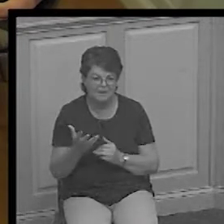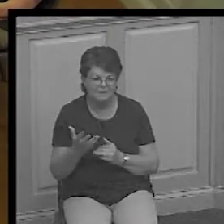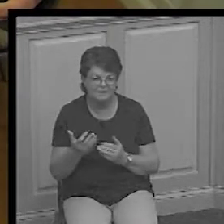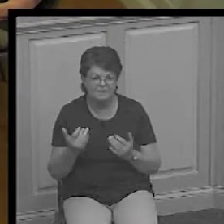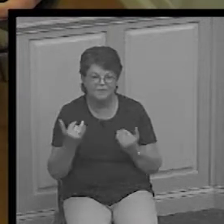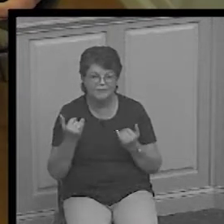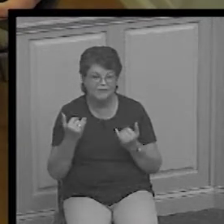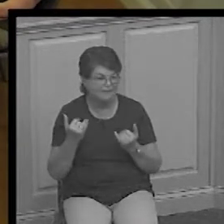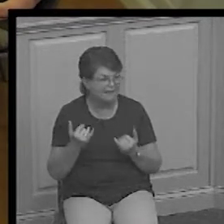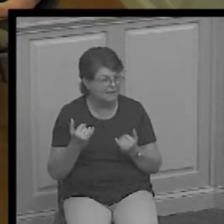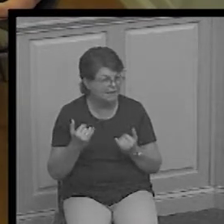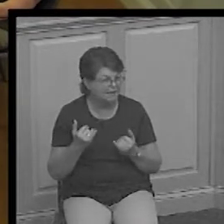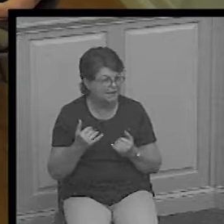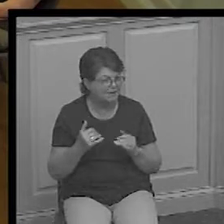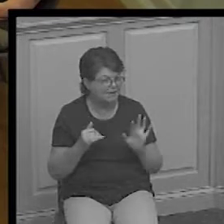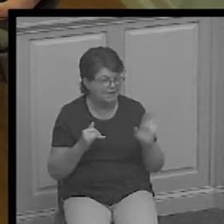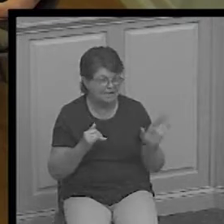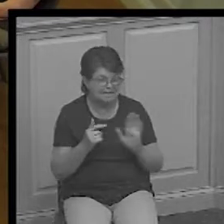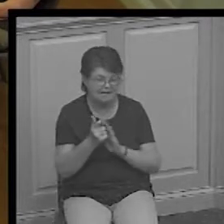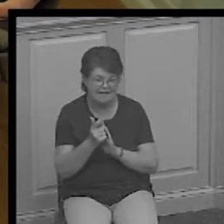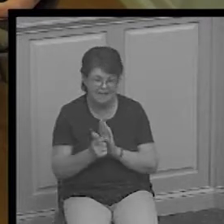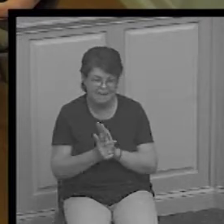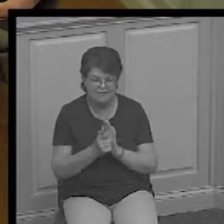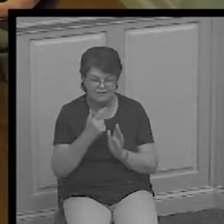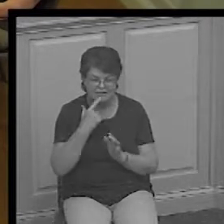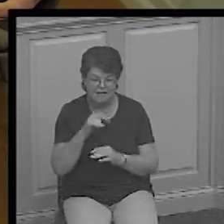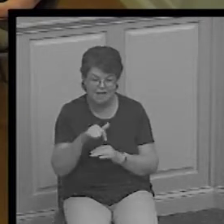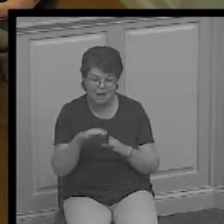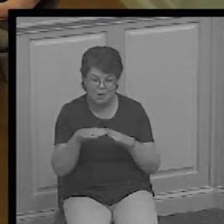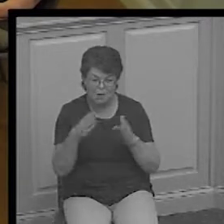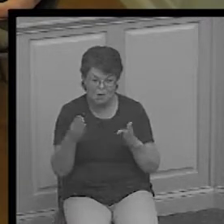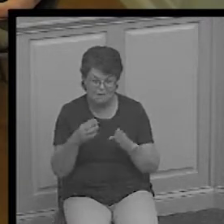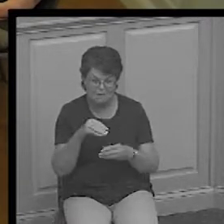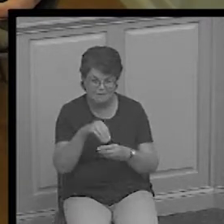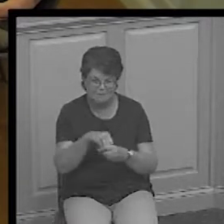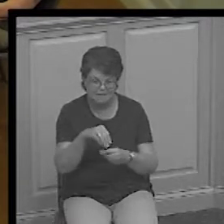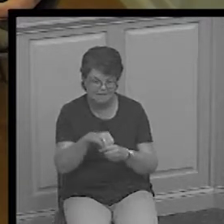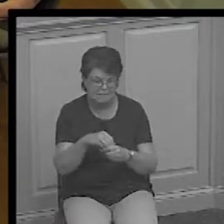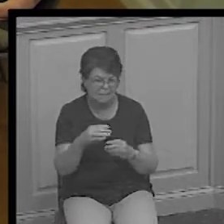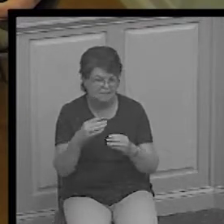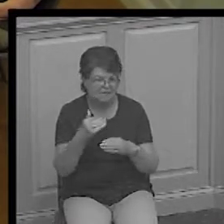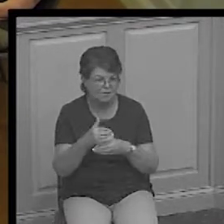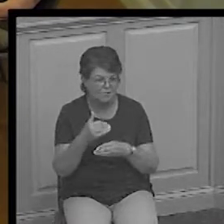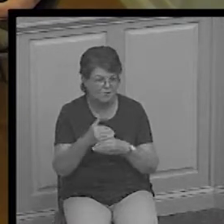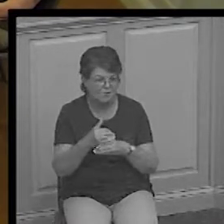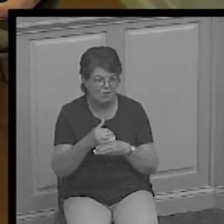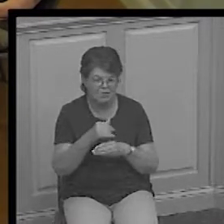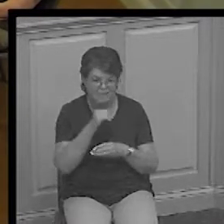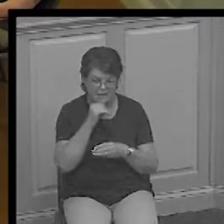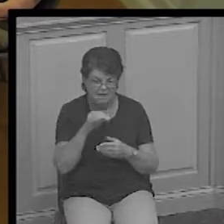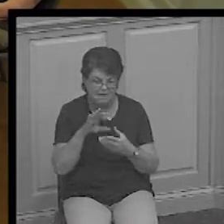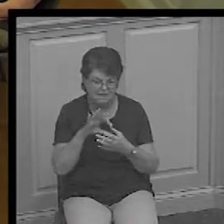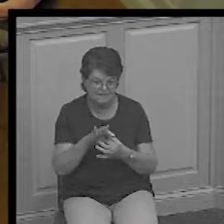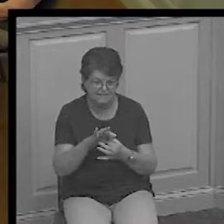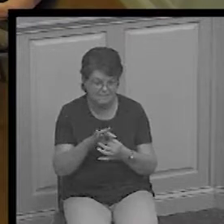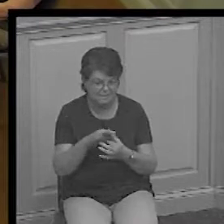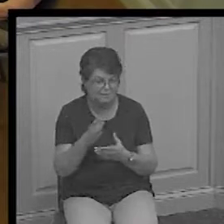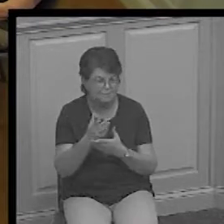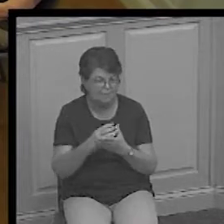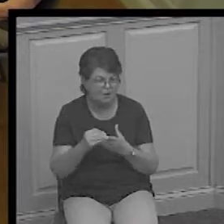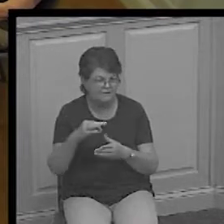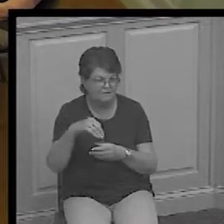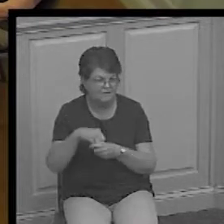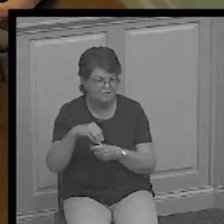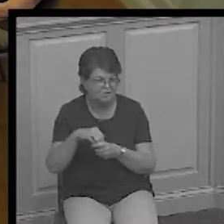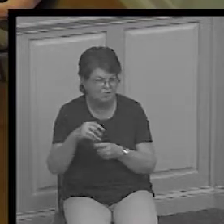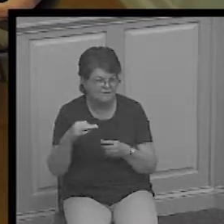linked? Well, actually, my legal argument would be that open sign sits inside the window. It's not affixed to the window, it's part of the interior of the